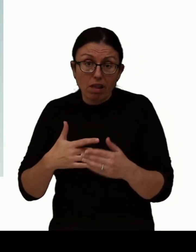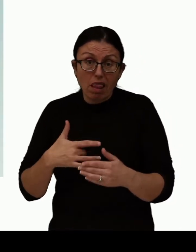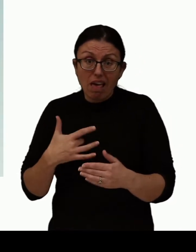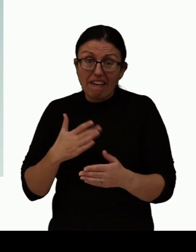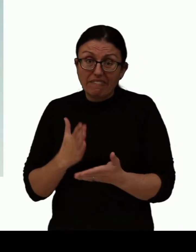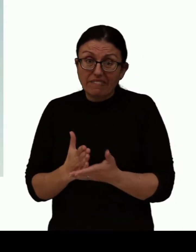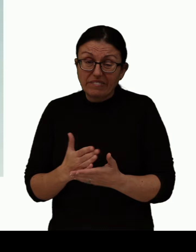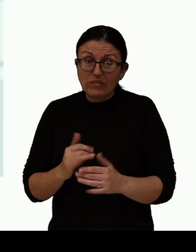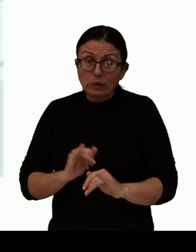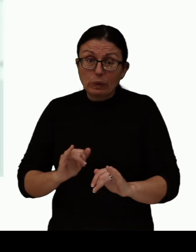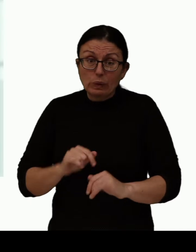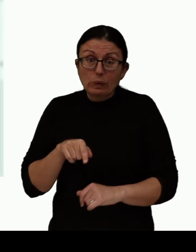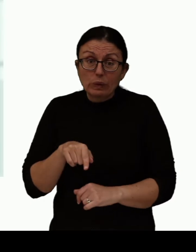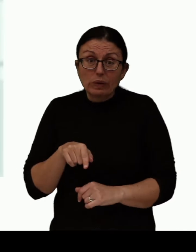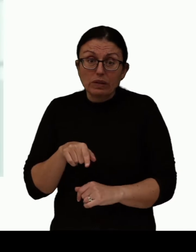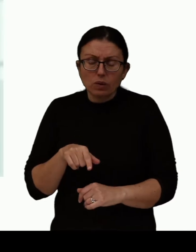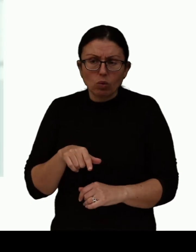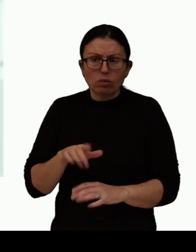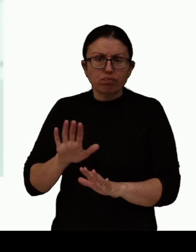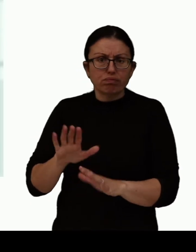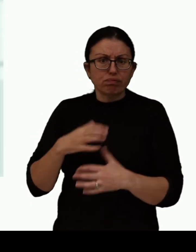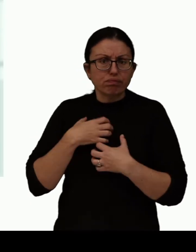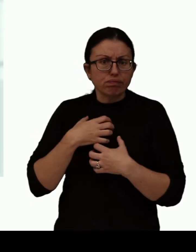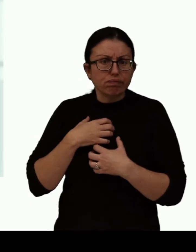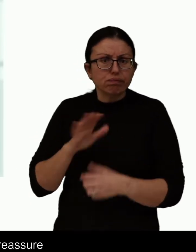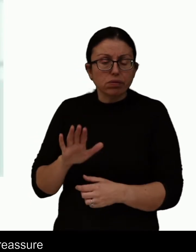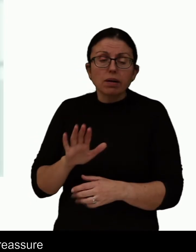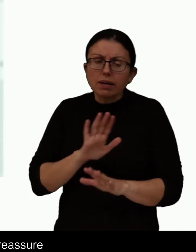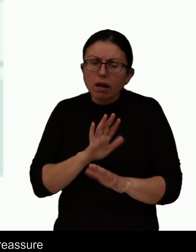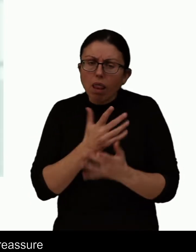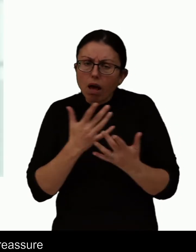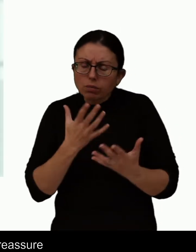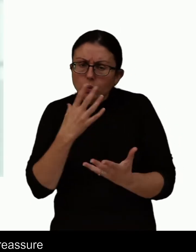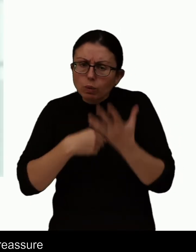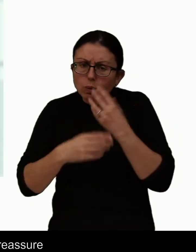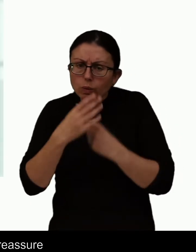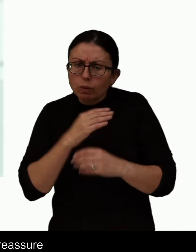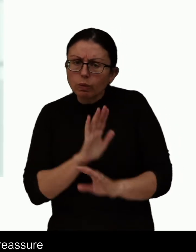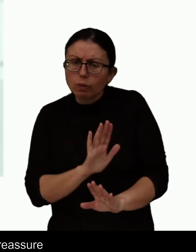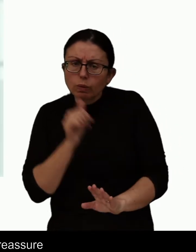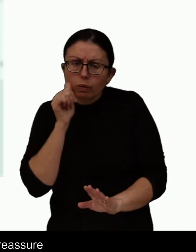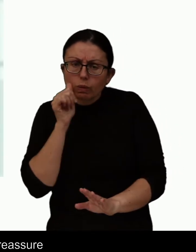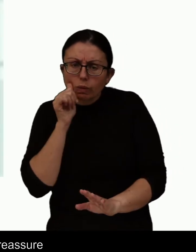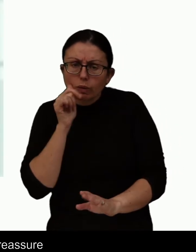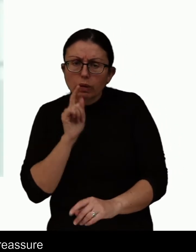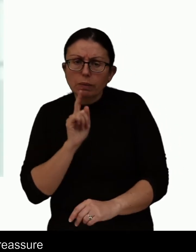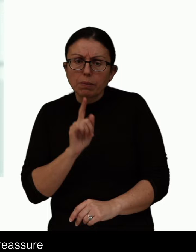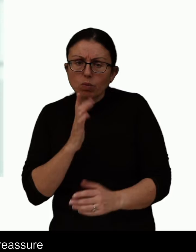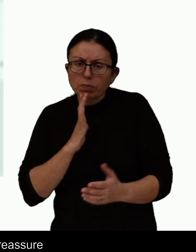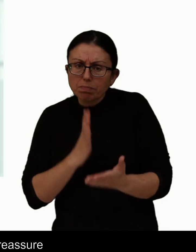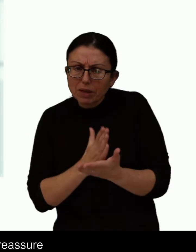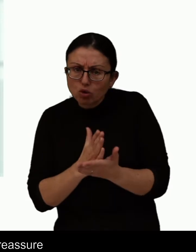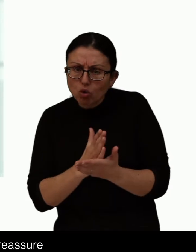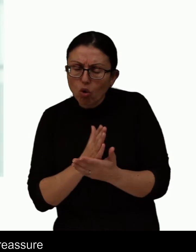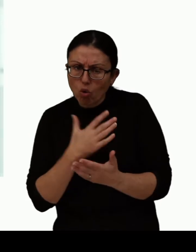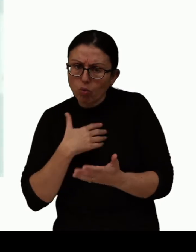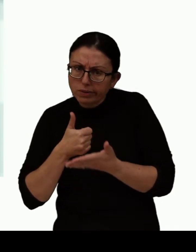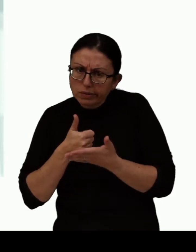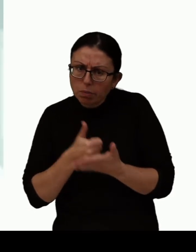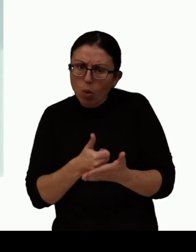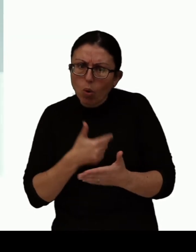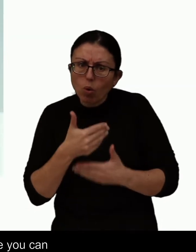life-threatening. You could die from it. Oh, it's all a bit frightening. It is a lot to take in. I want to reassure you that we'll support you through